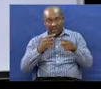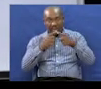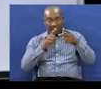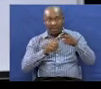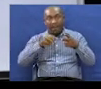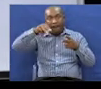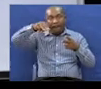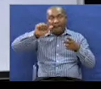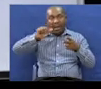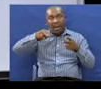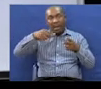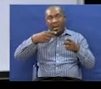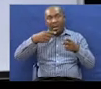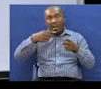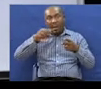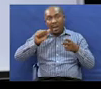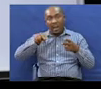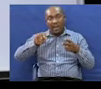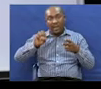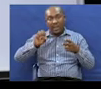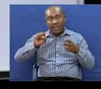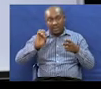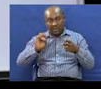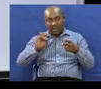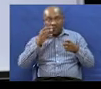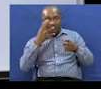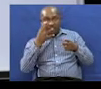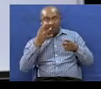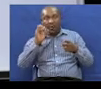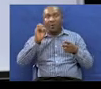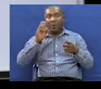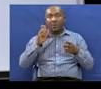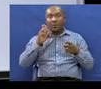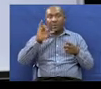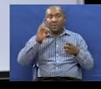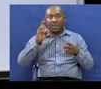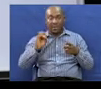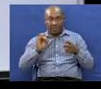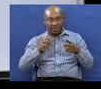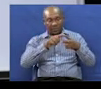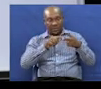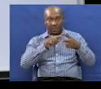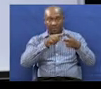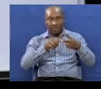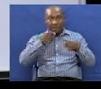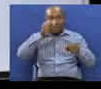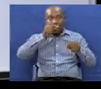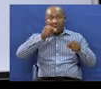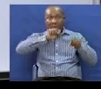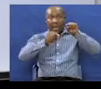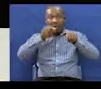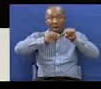inside the boiling tube, there is a reaction taking place between potassium chlorate and the manganese